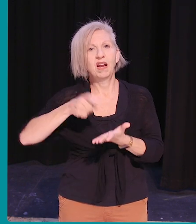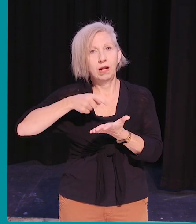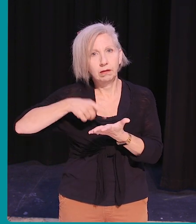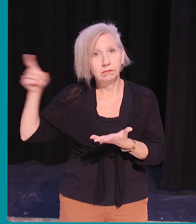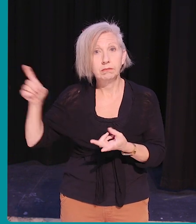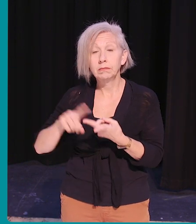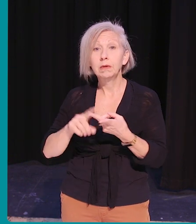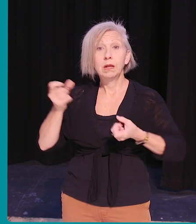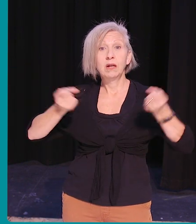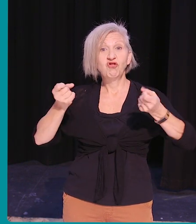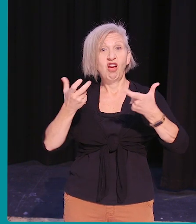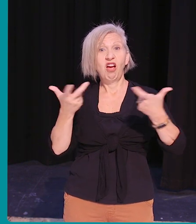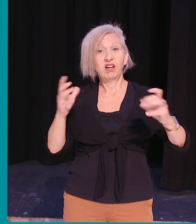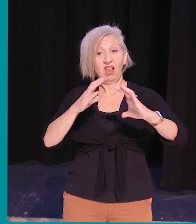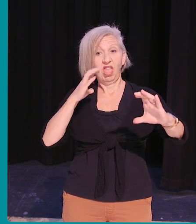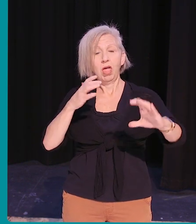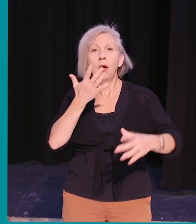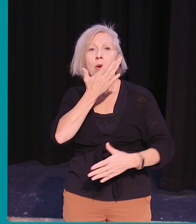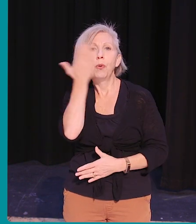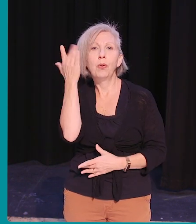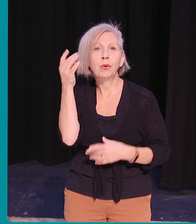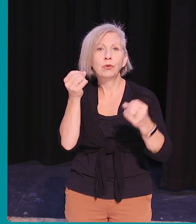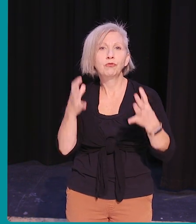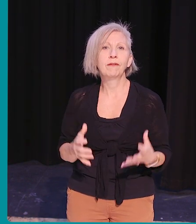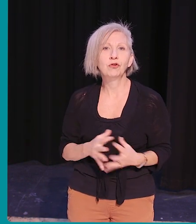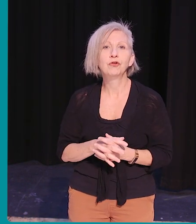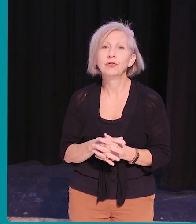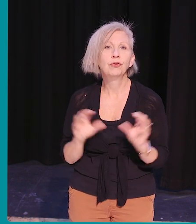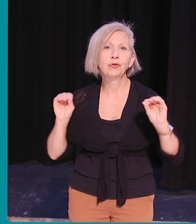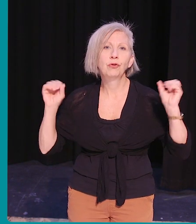There's nobody in there. Same for the tractor.